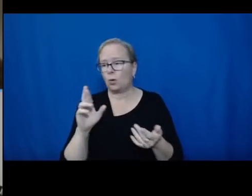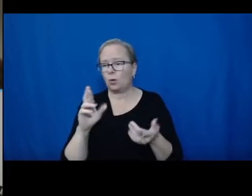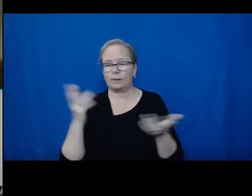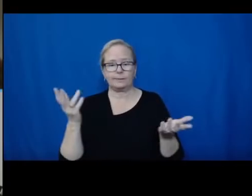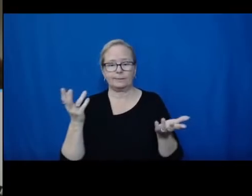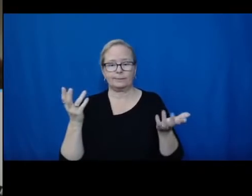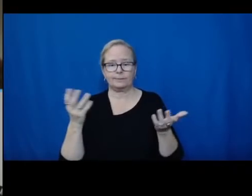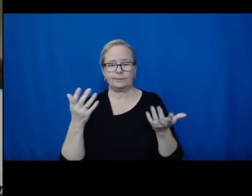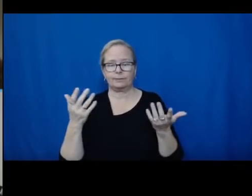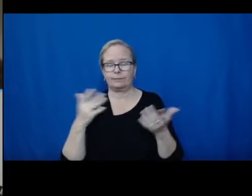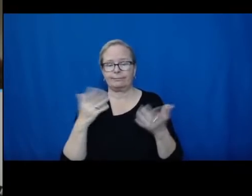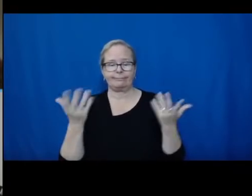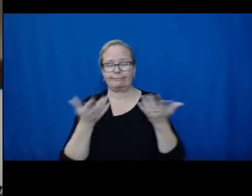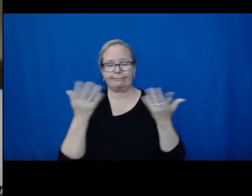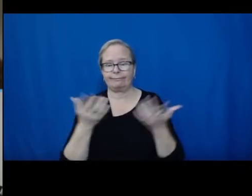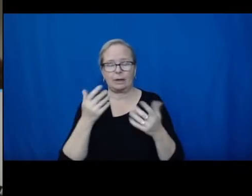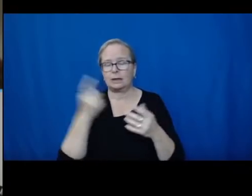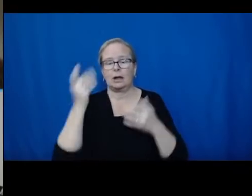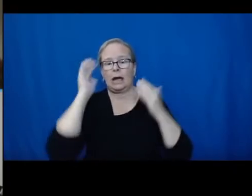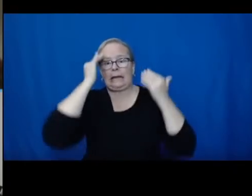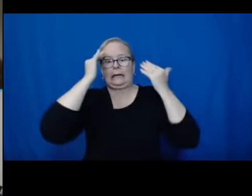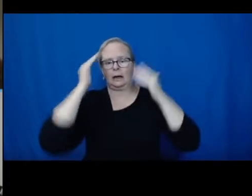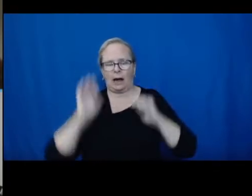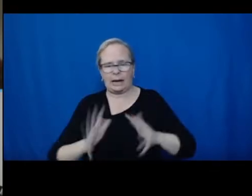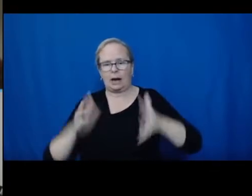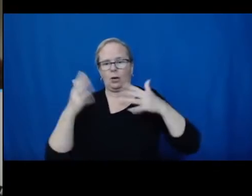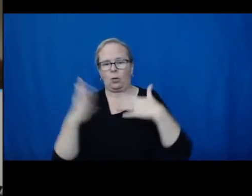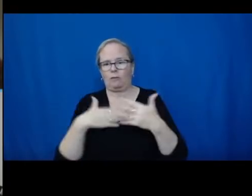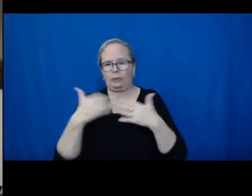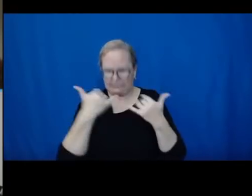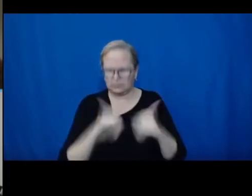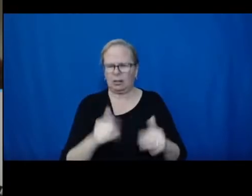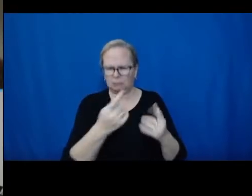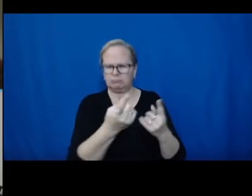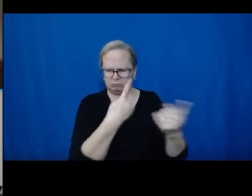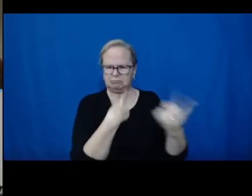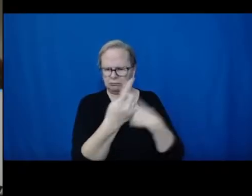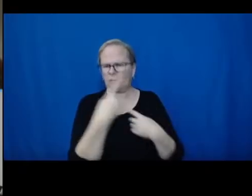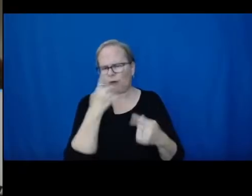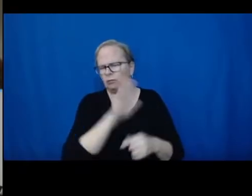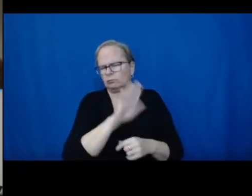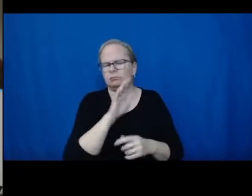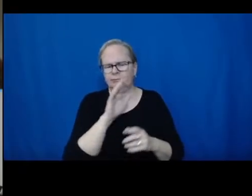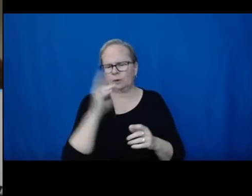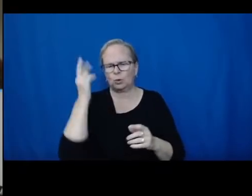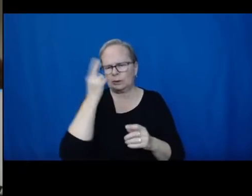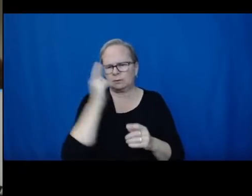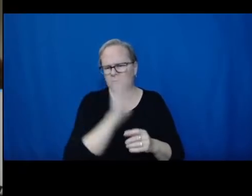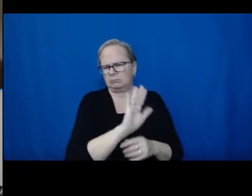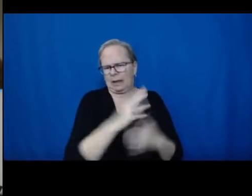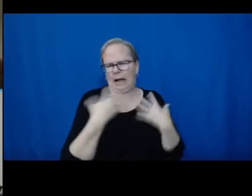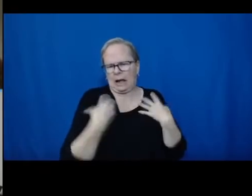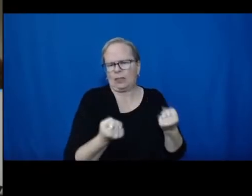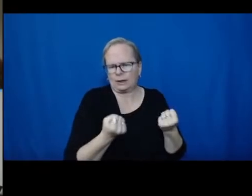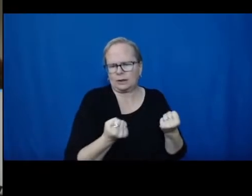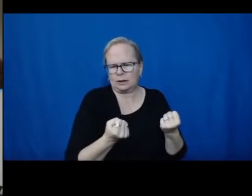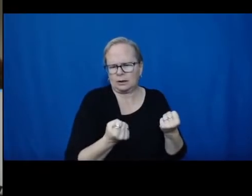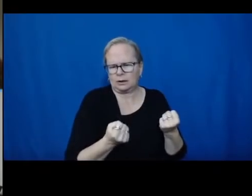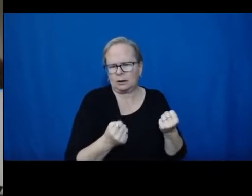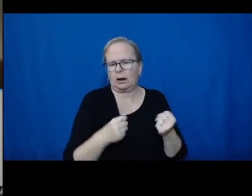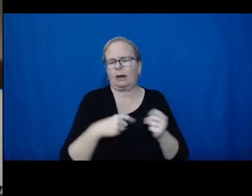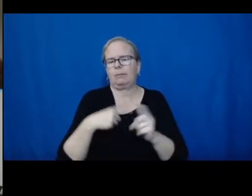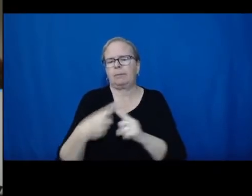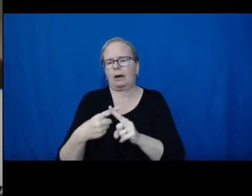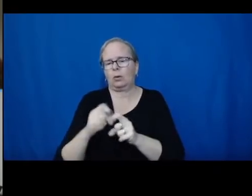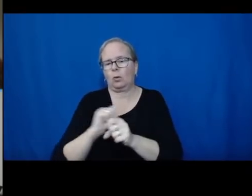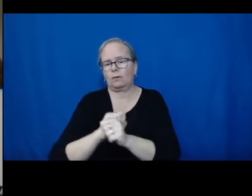you know, get sick for any other number of reasons that are coming in while also dealing with COVID. And then layer that